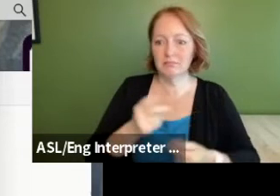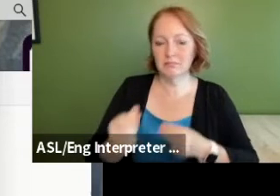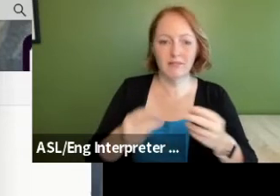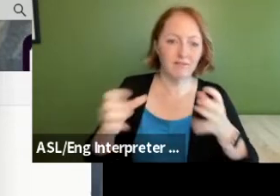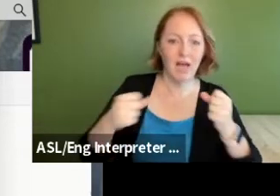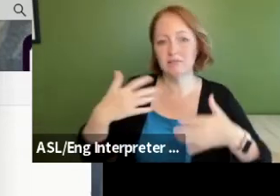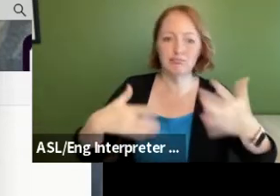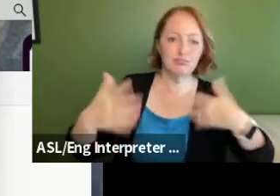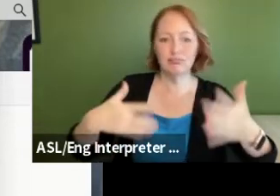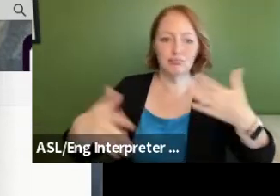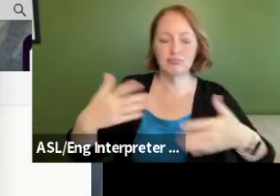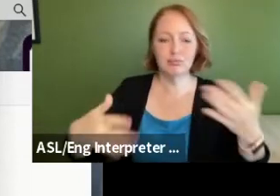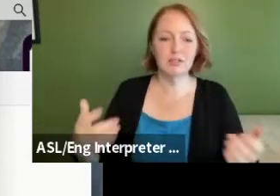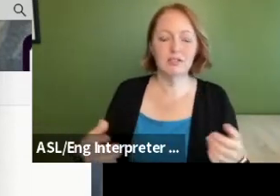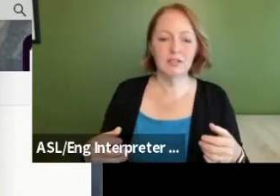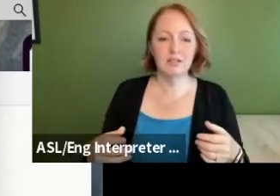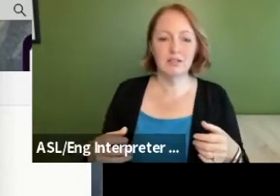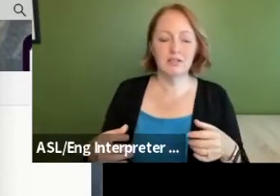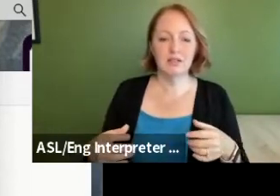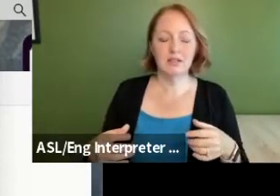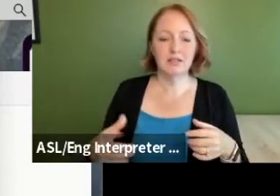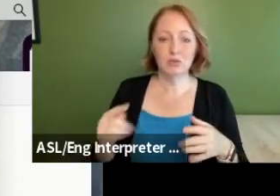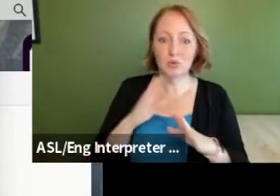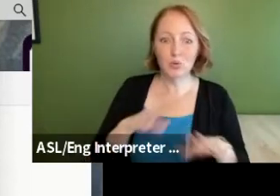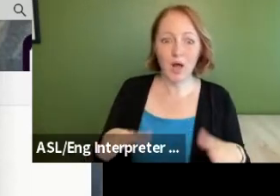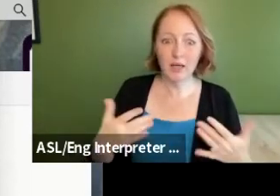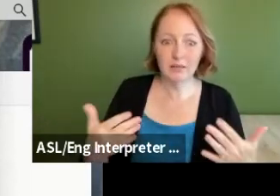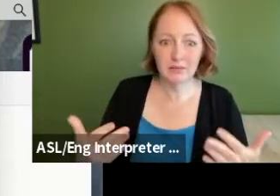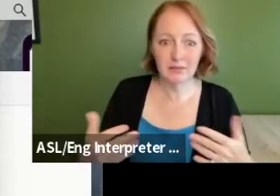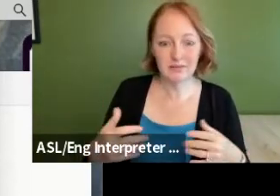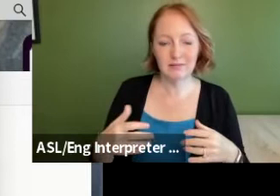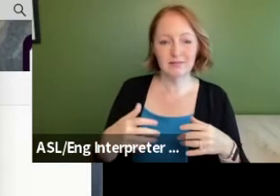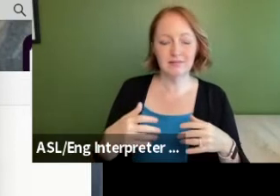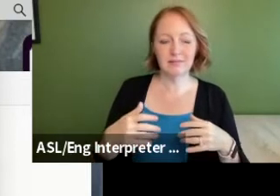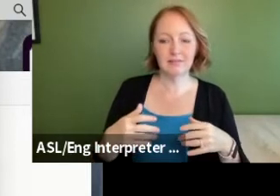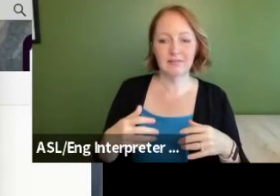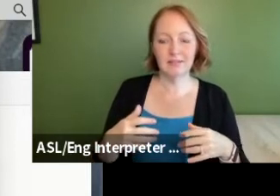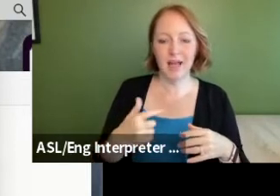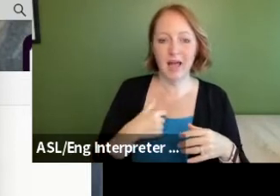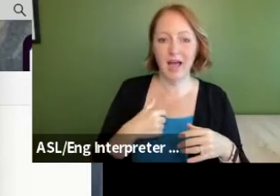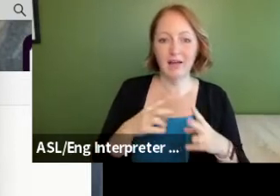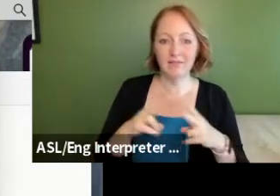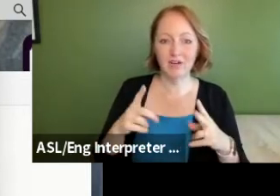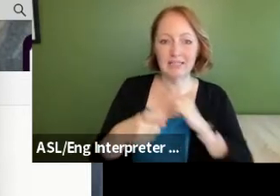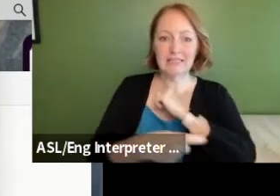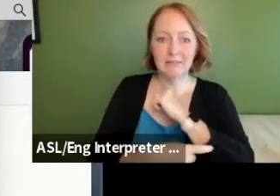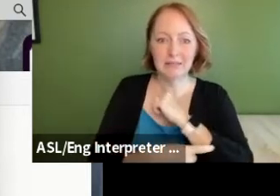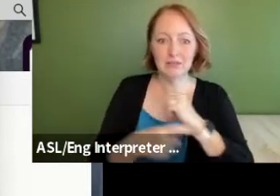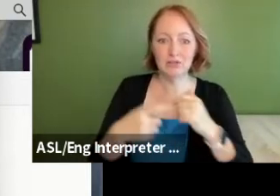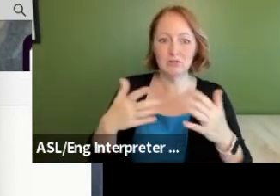moving and I'm just like, oh my gosh, like it's too quiet for too long. And I get very tempted to want to